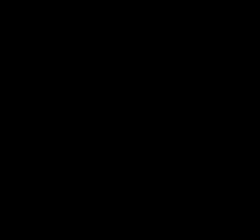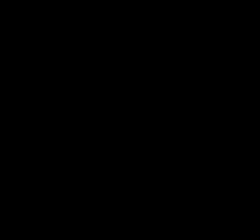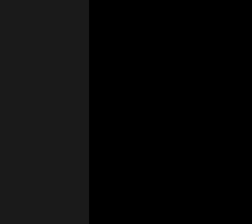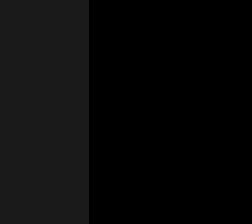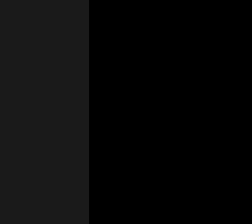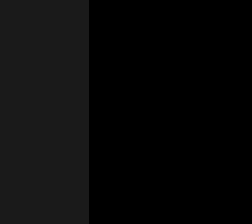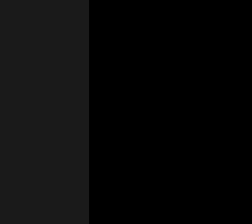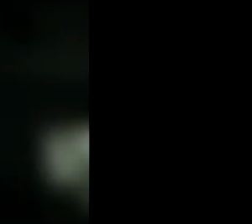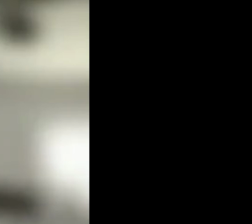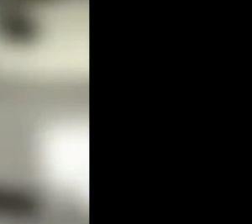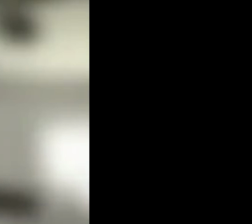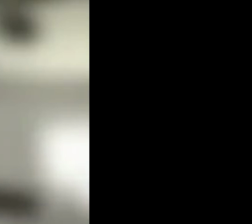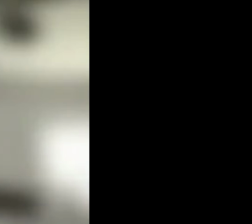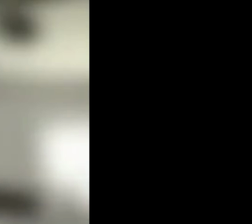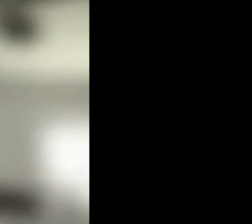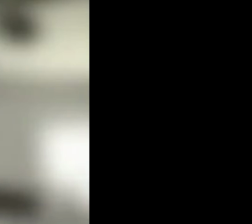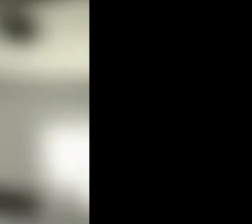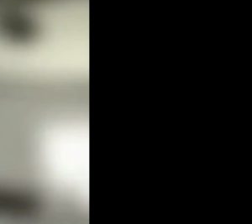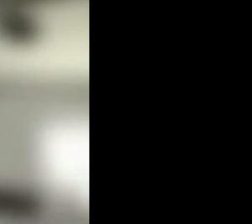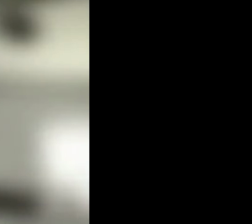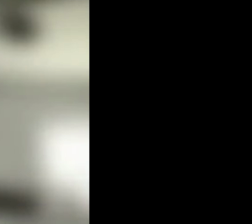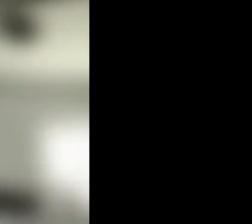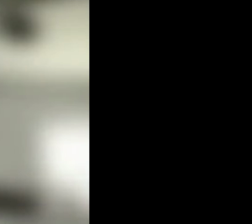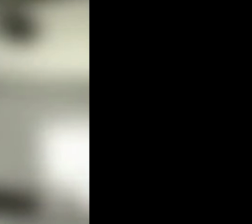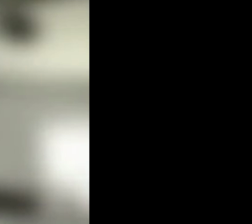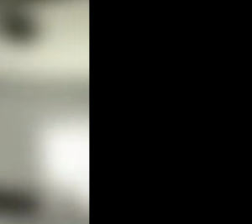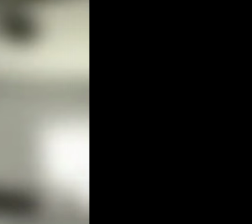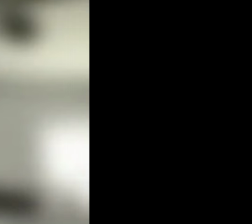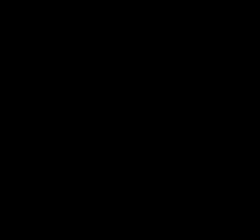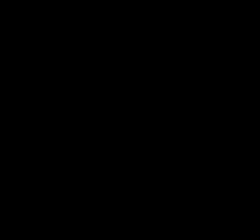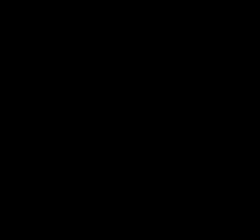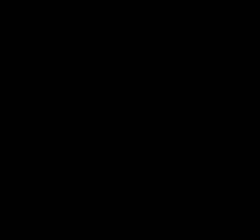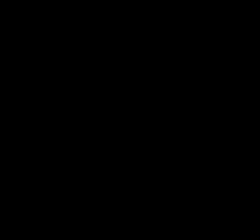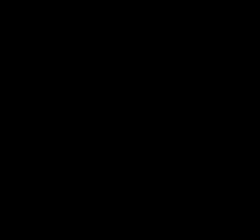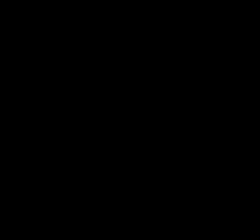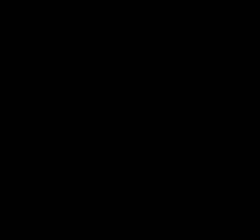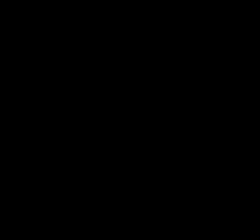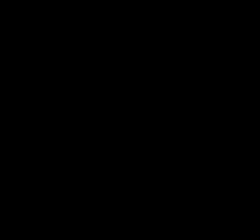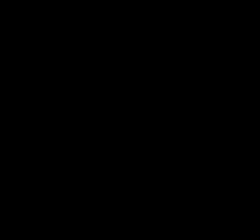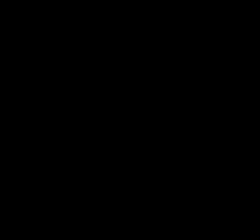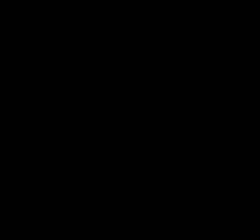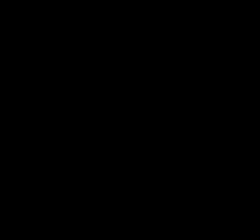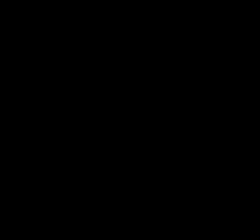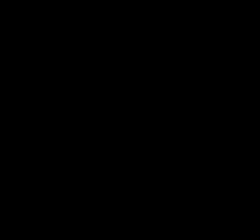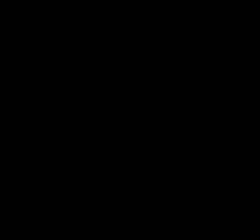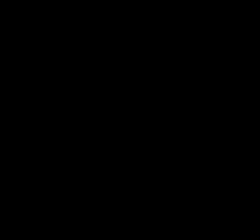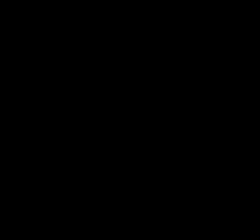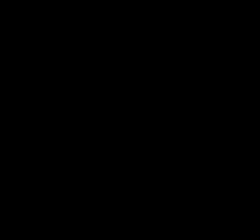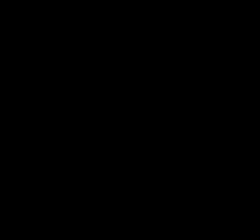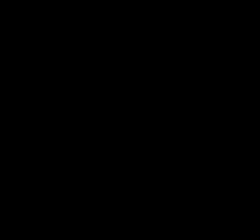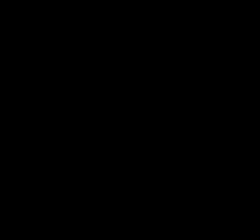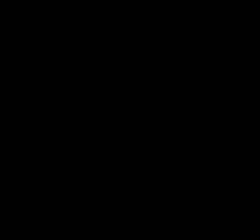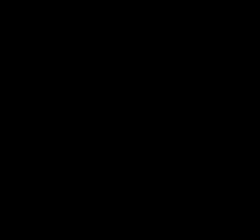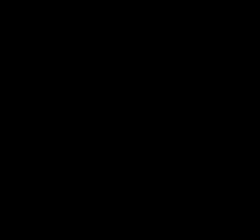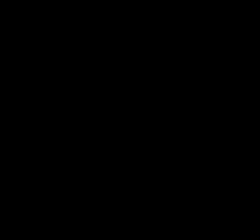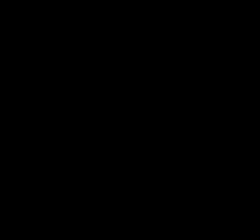Yes. Thank you so much, Michelle. And Dr. Lomas will be sharing the screen with the PowerPoint. And while he's getting that set